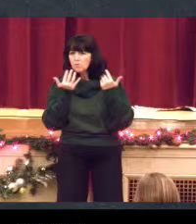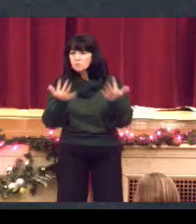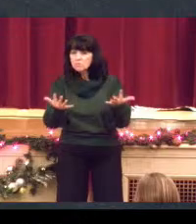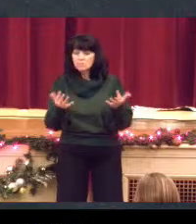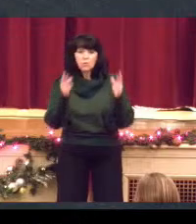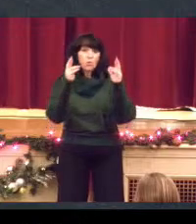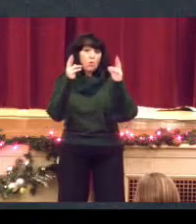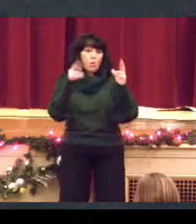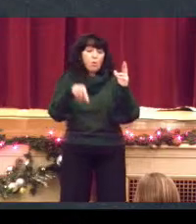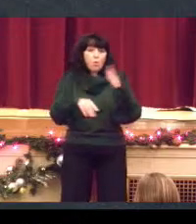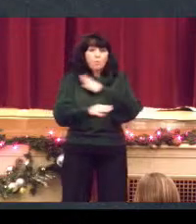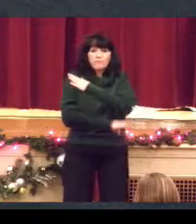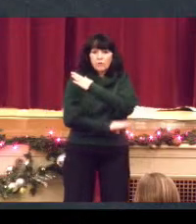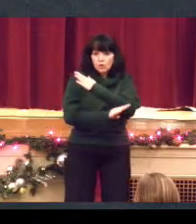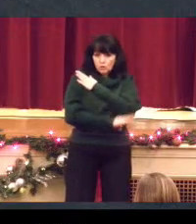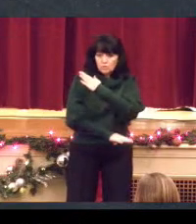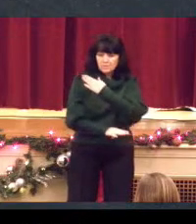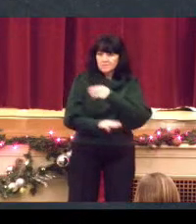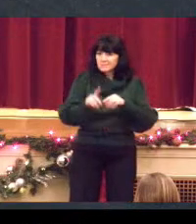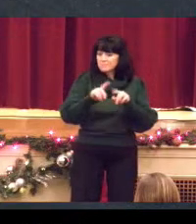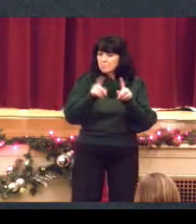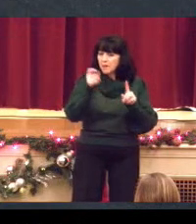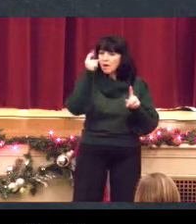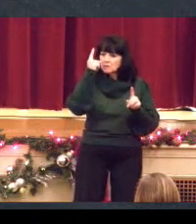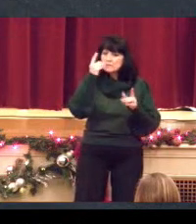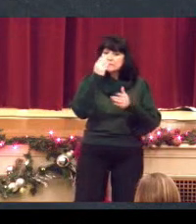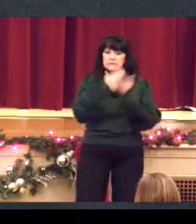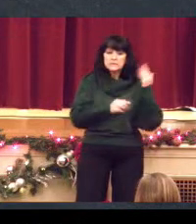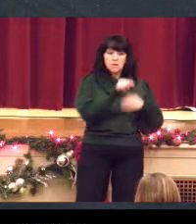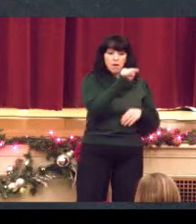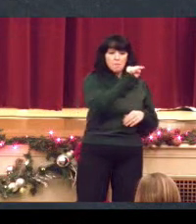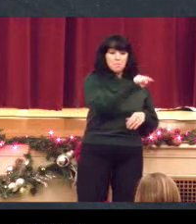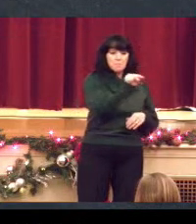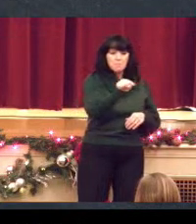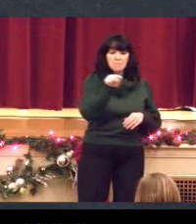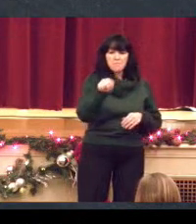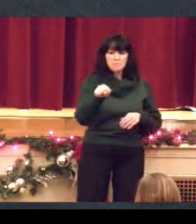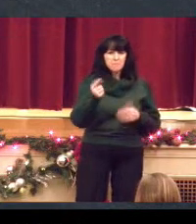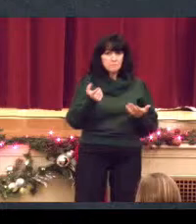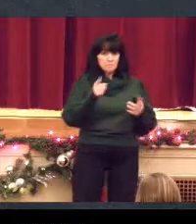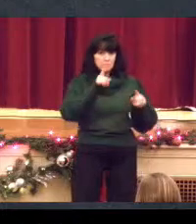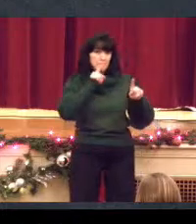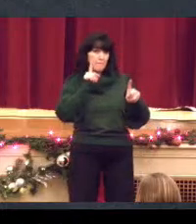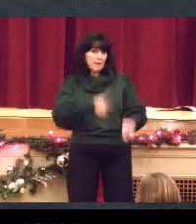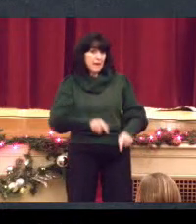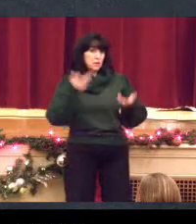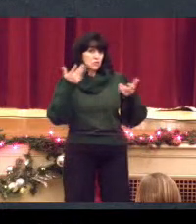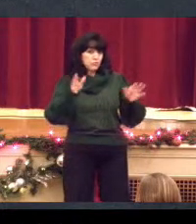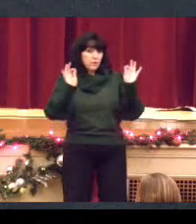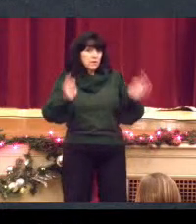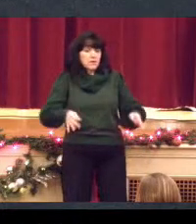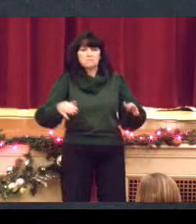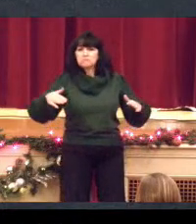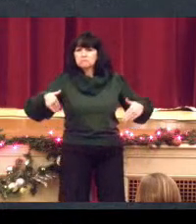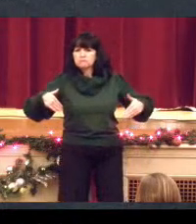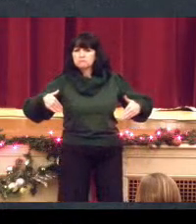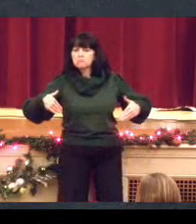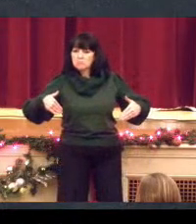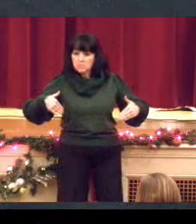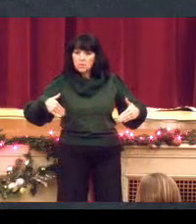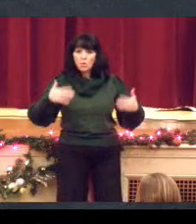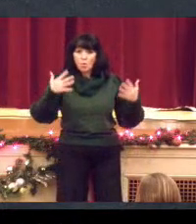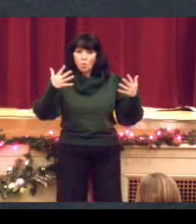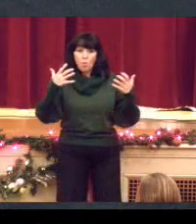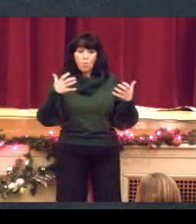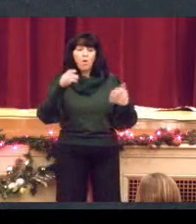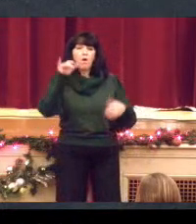take a little more time, but we don't want to wait and finish the whole plan as opposed to doing nothing, because those students are still here waiting